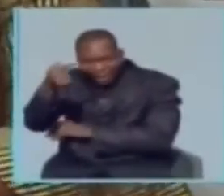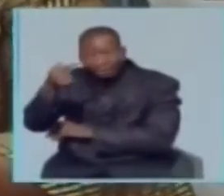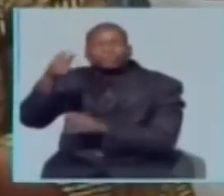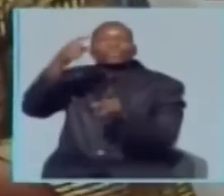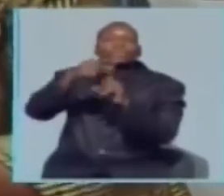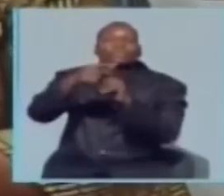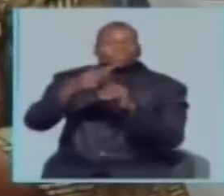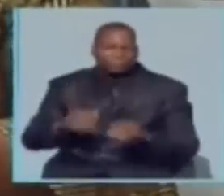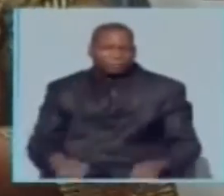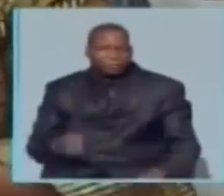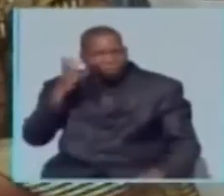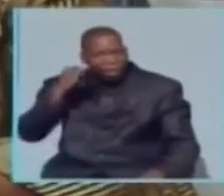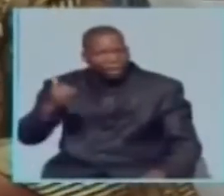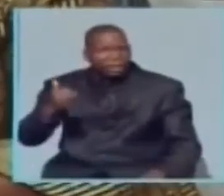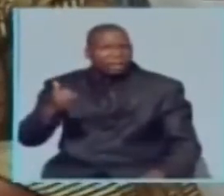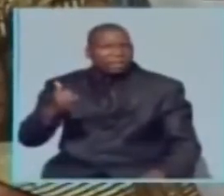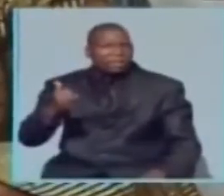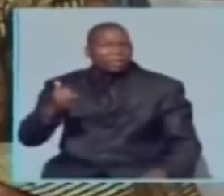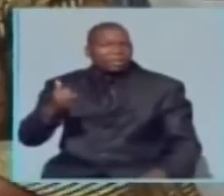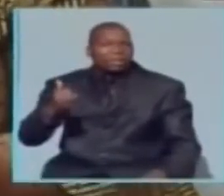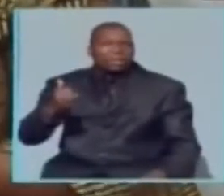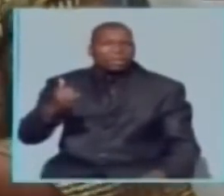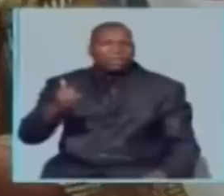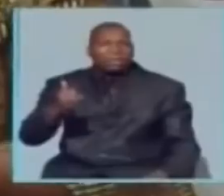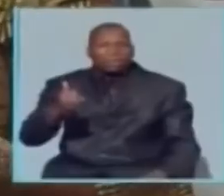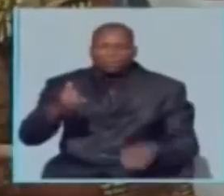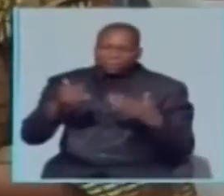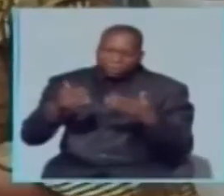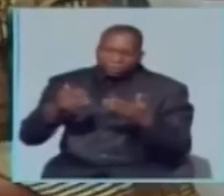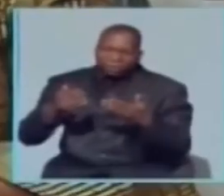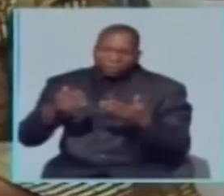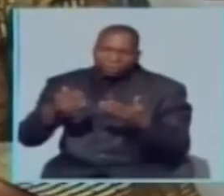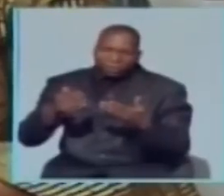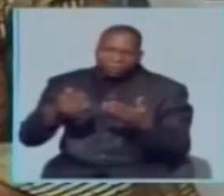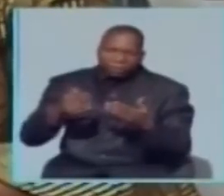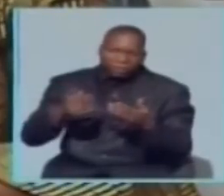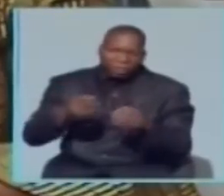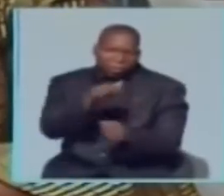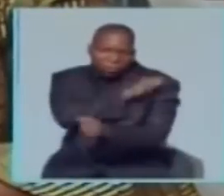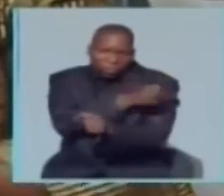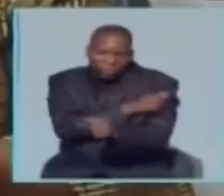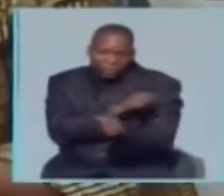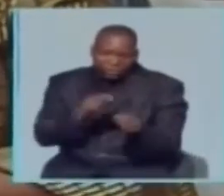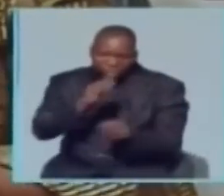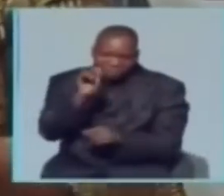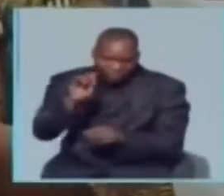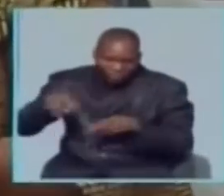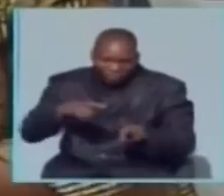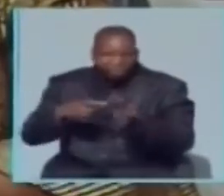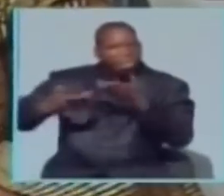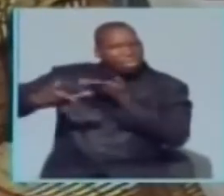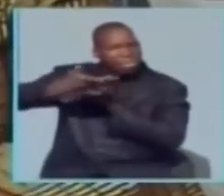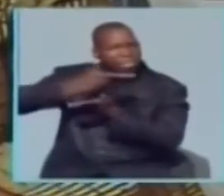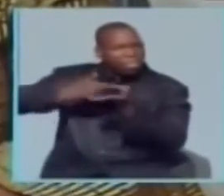December, and that is because of the constant dialogue that we have with the Zambezi River Authority. I myself, I